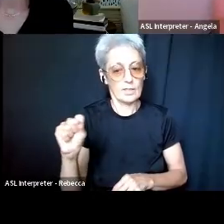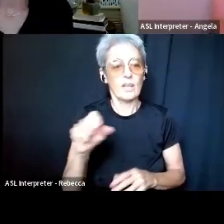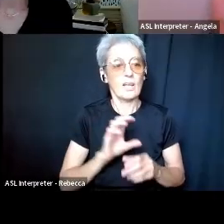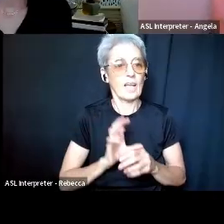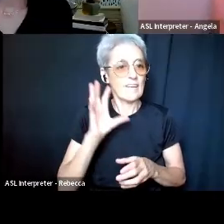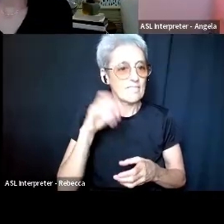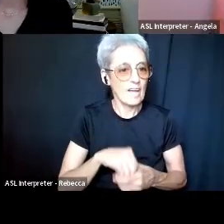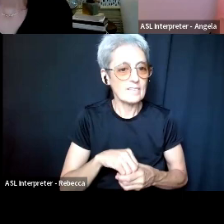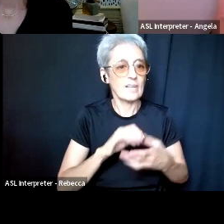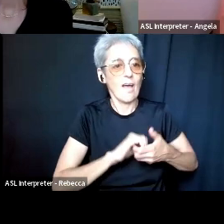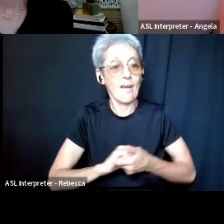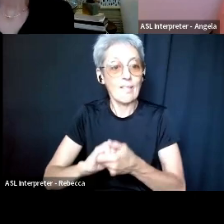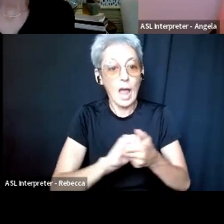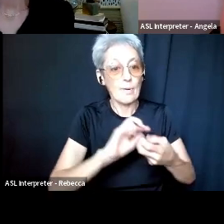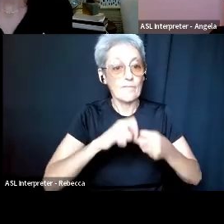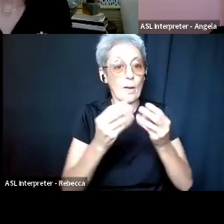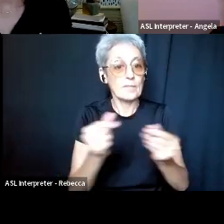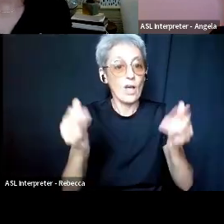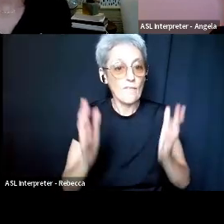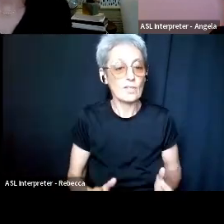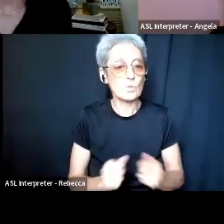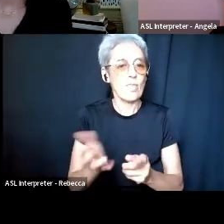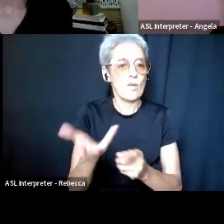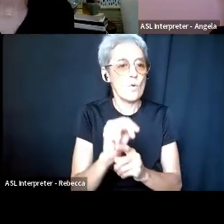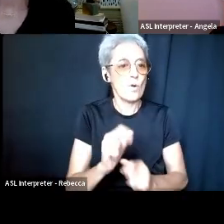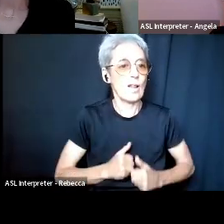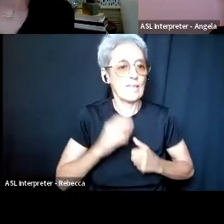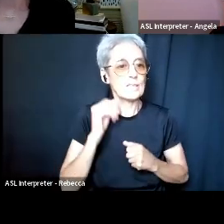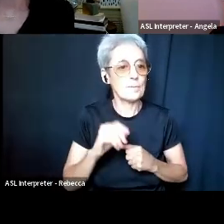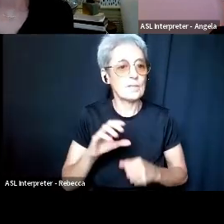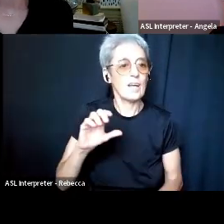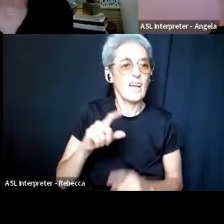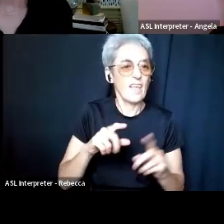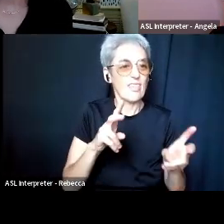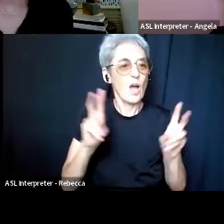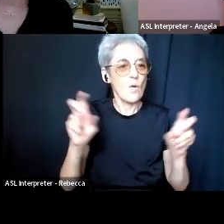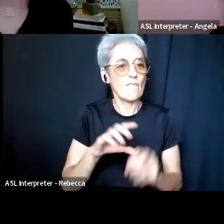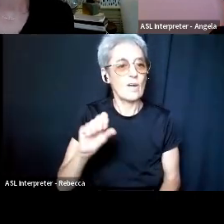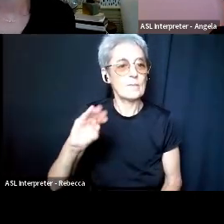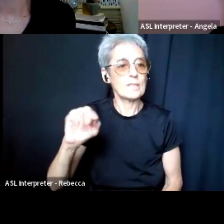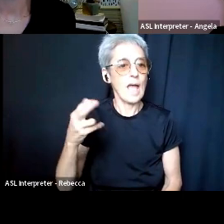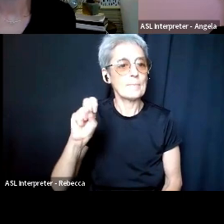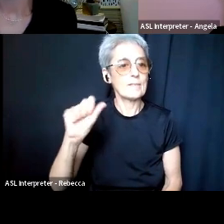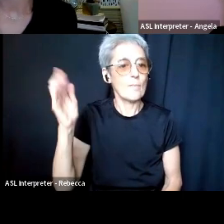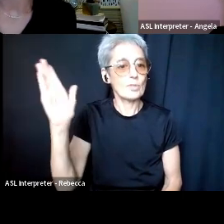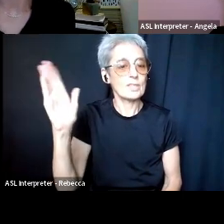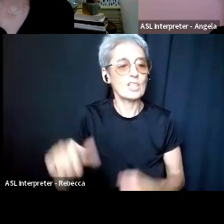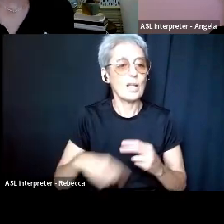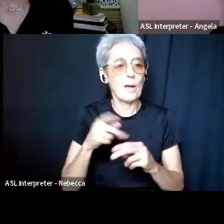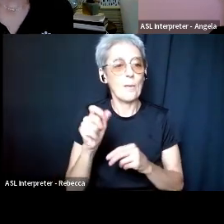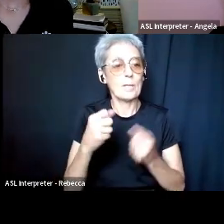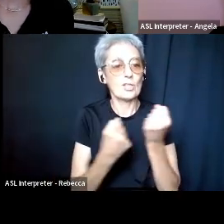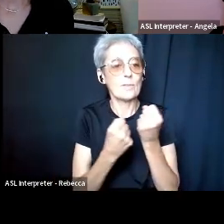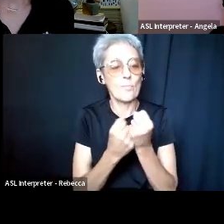problem solvers with lived experience, stated in a SAMHSA presentation about peer support. We are incredibly